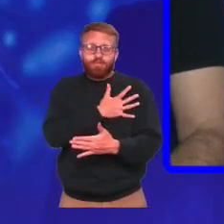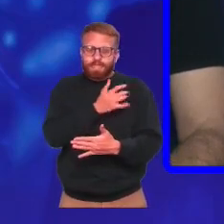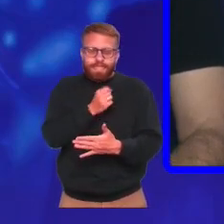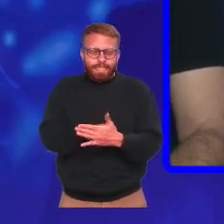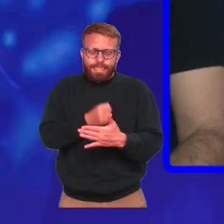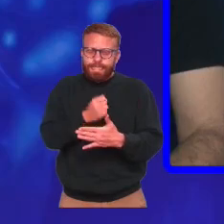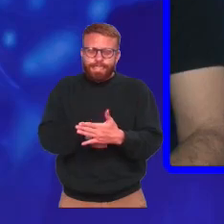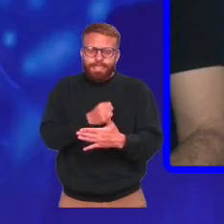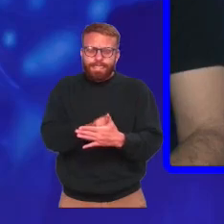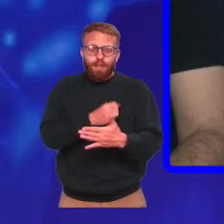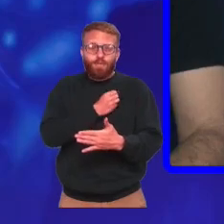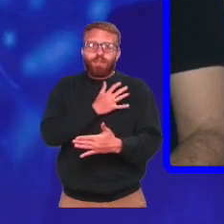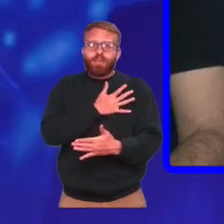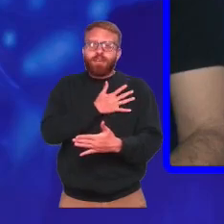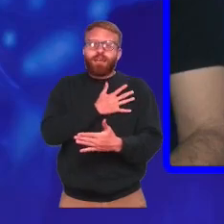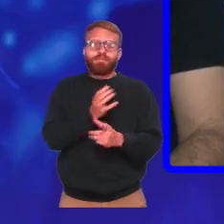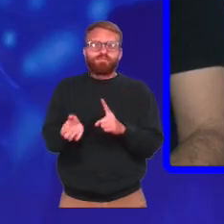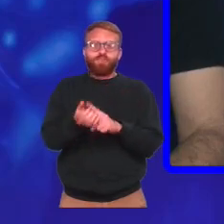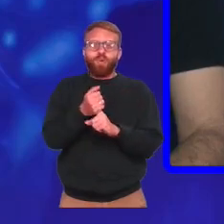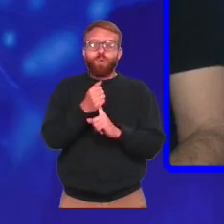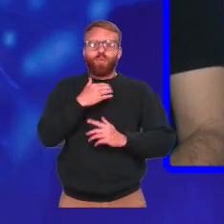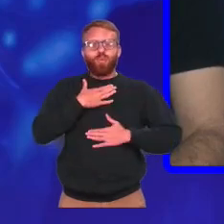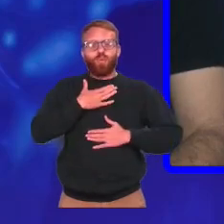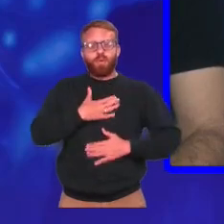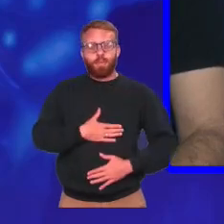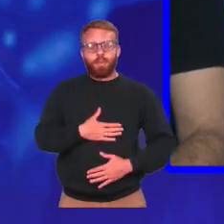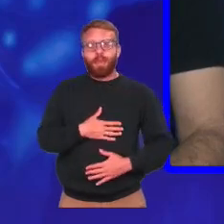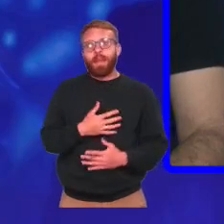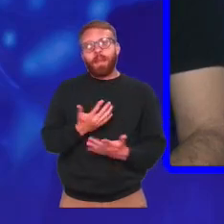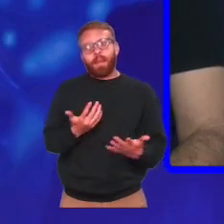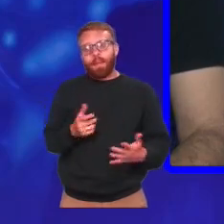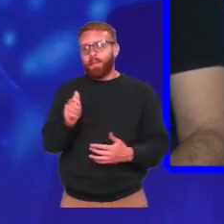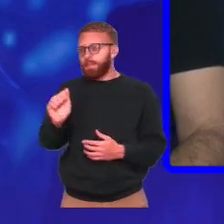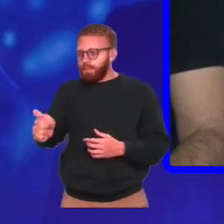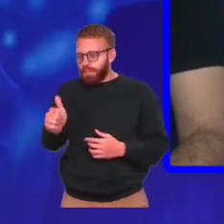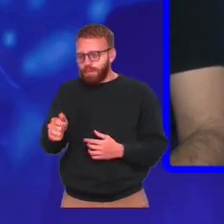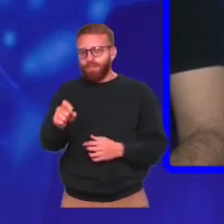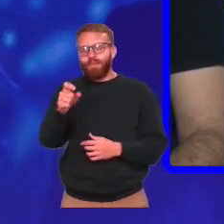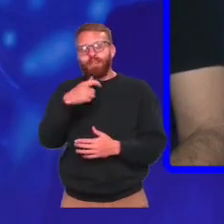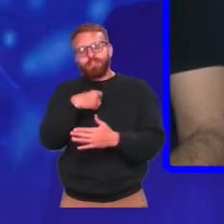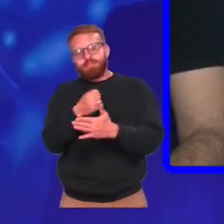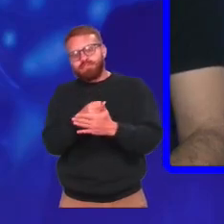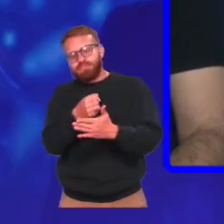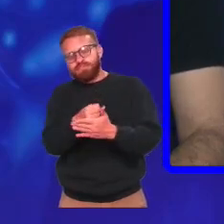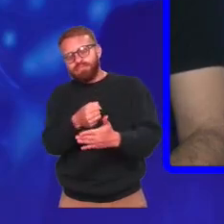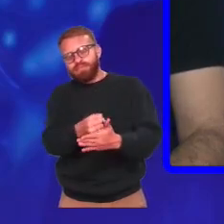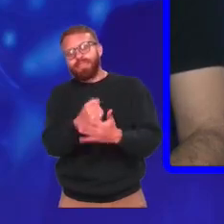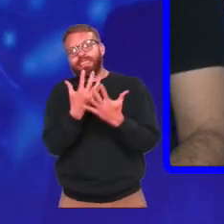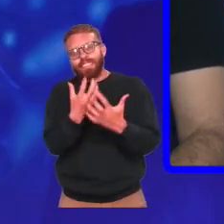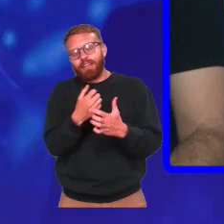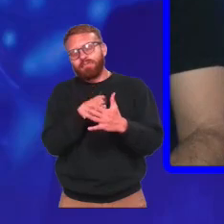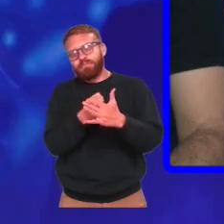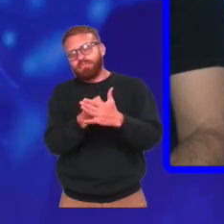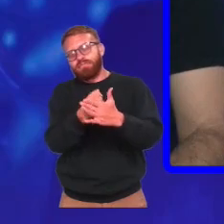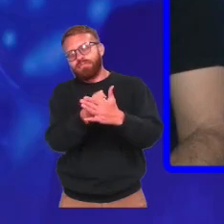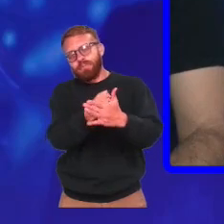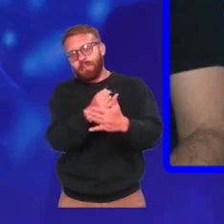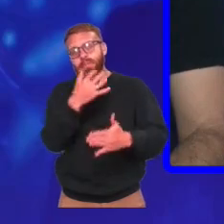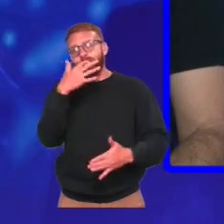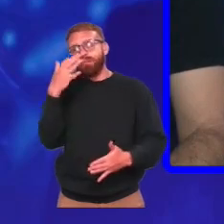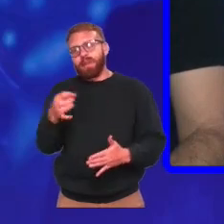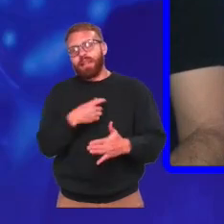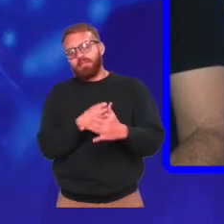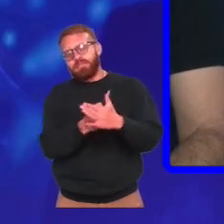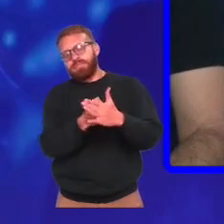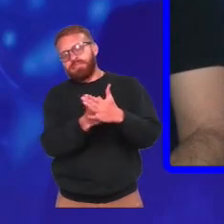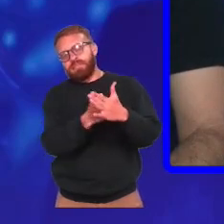is that you have to be actively looking for it, right? And you had to put yourself out there as well. So, you know, scholarships, things